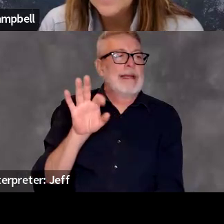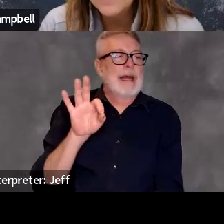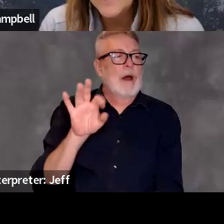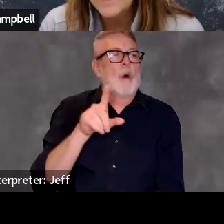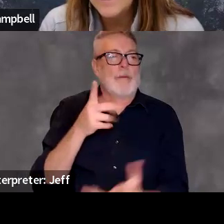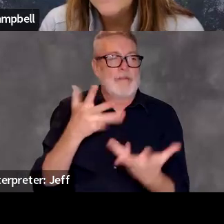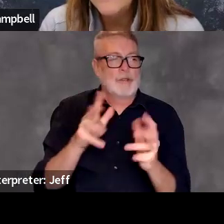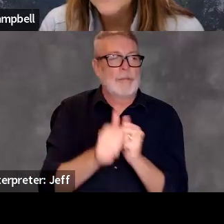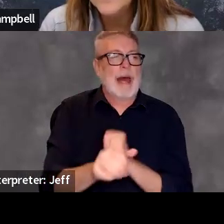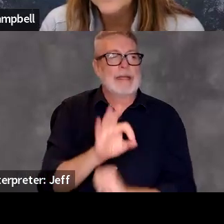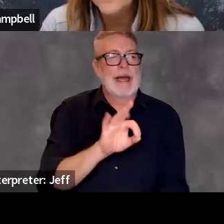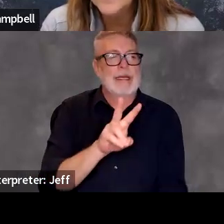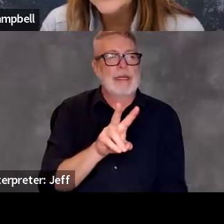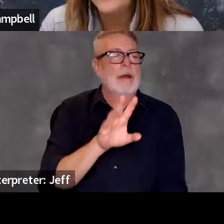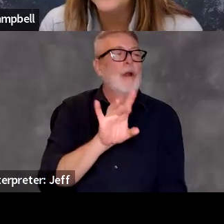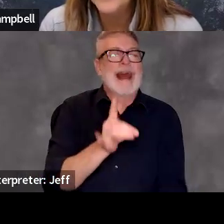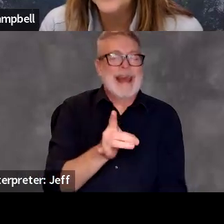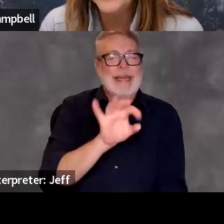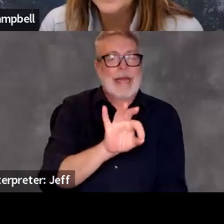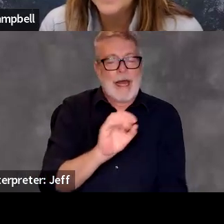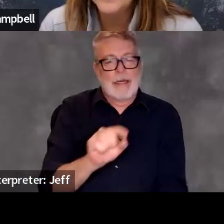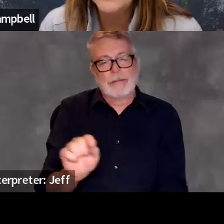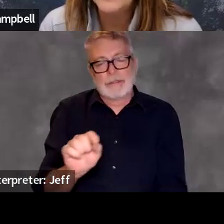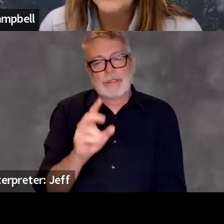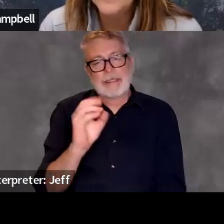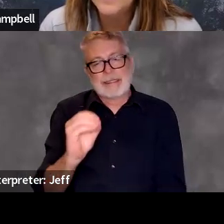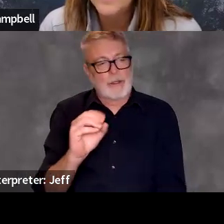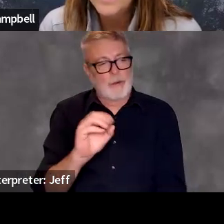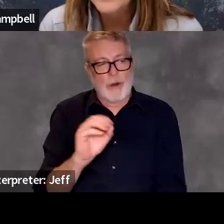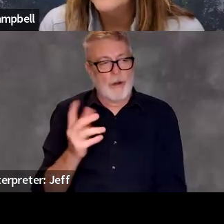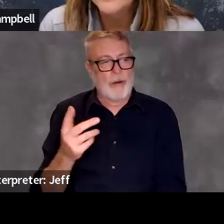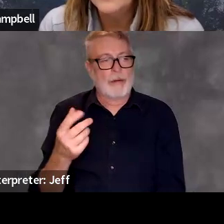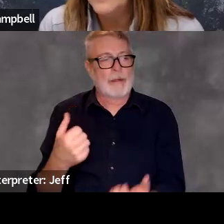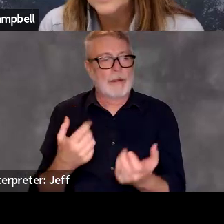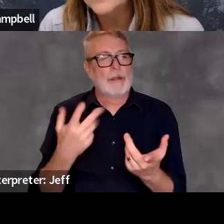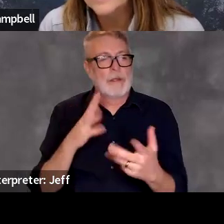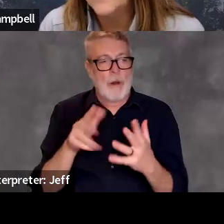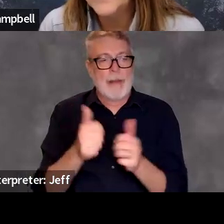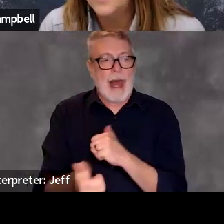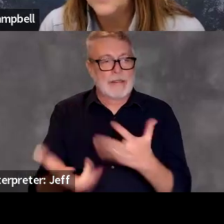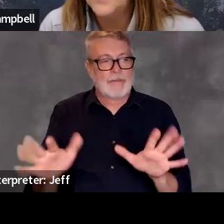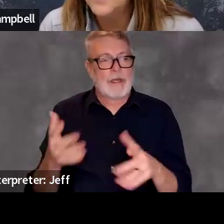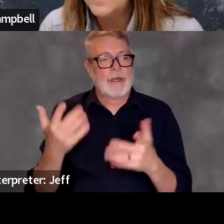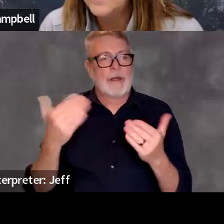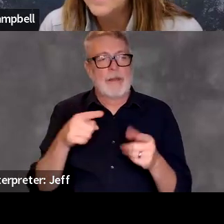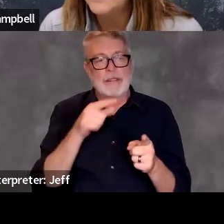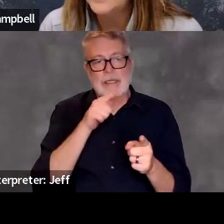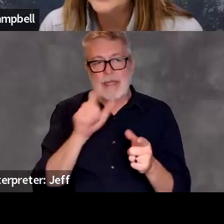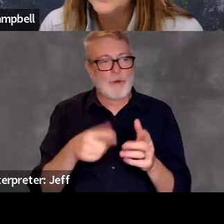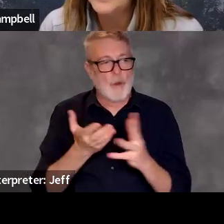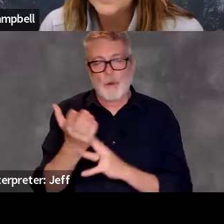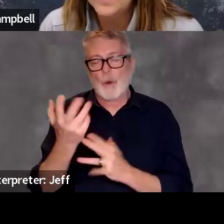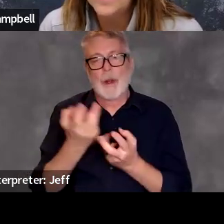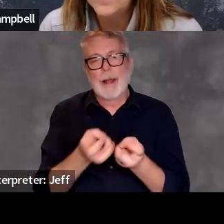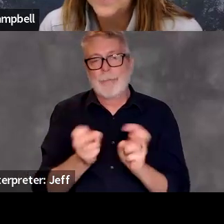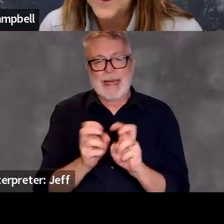had a Senate companion, so an identical bill that had come out of committee over there, they know it doesn't have to go through committee again. It